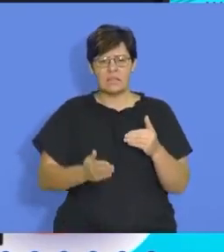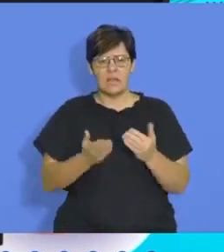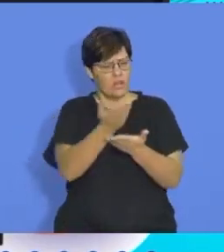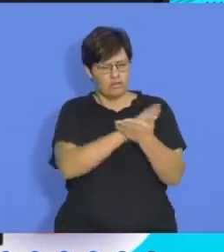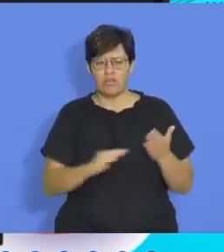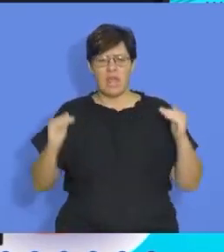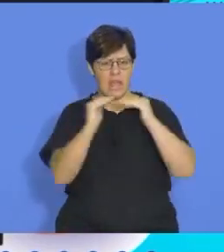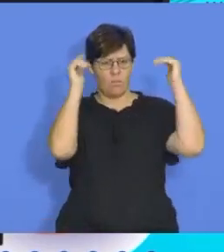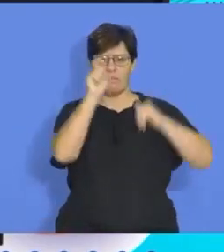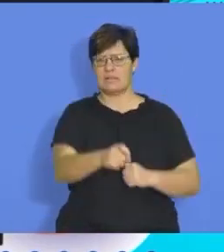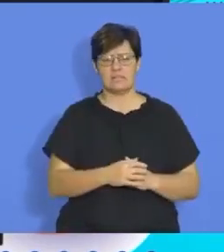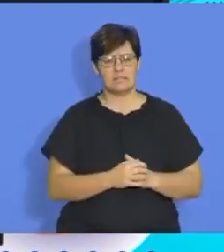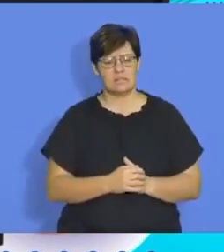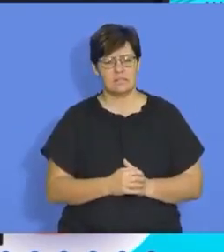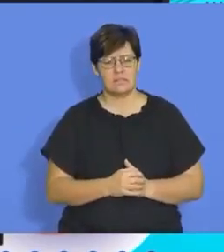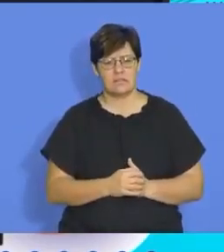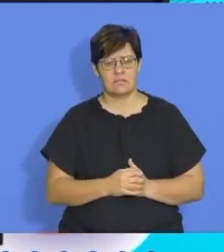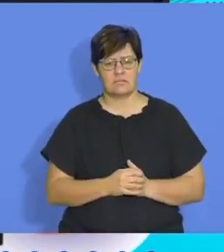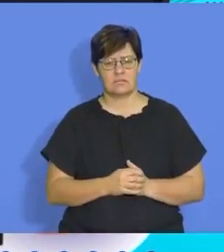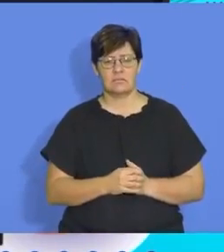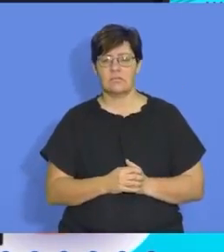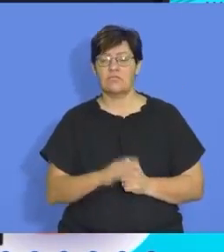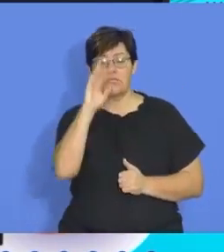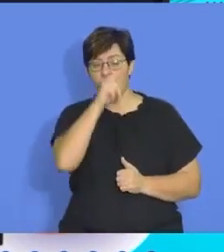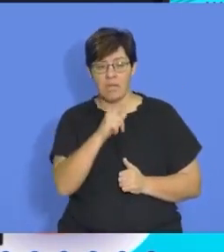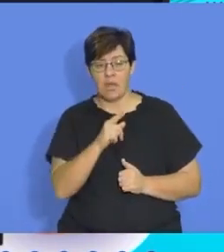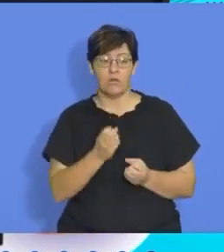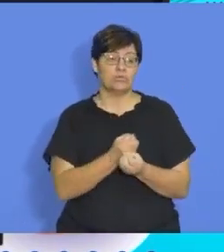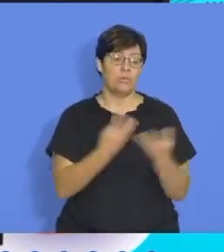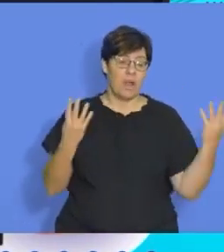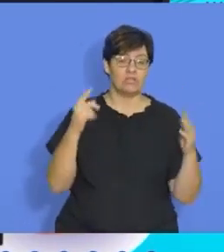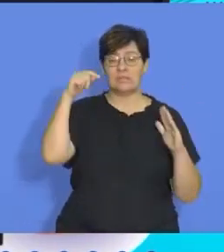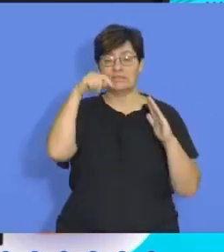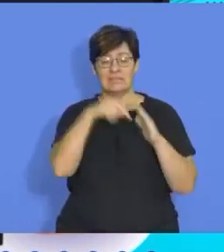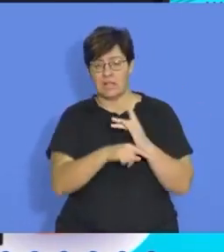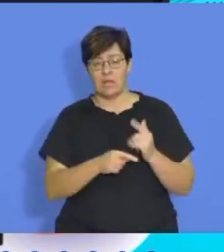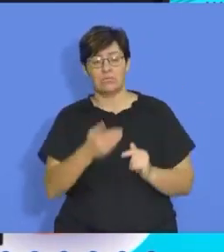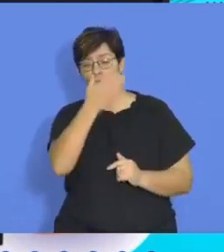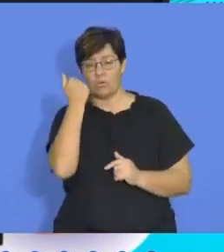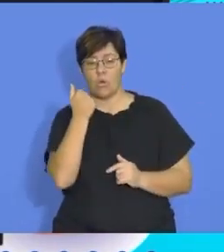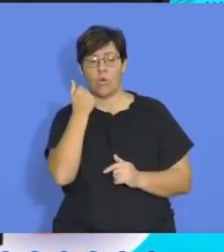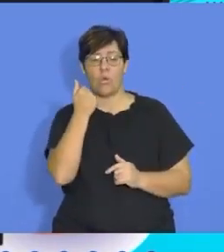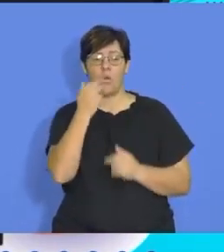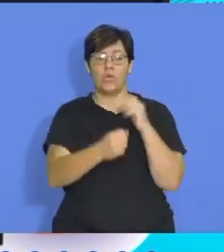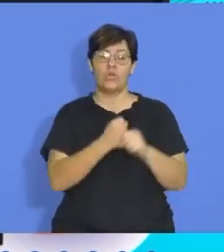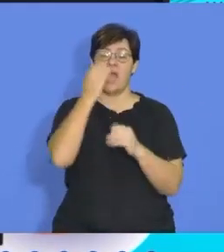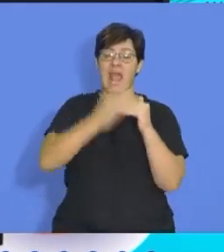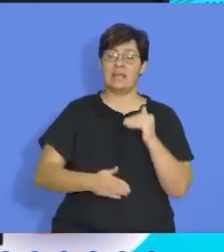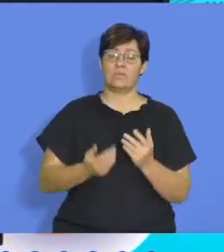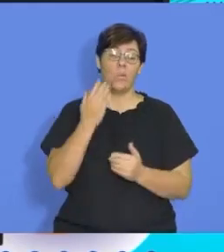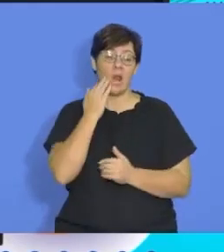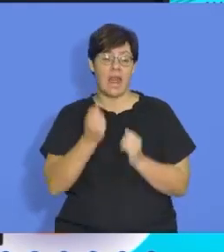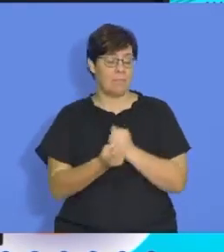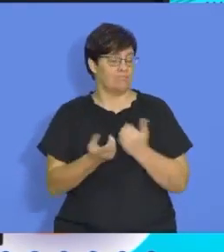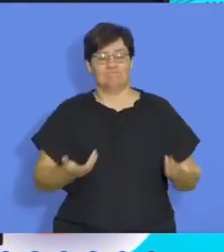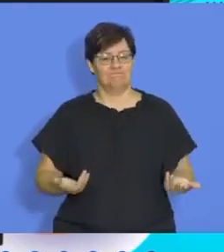net profit that is calculated at the end of the year. Remember, we don't have much details. We don't even know when end of the year is, but